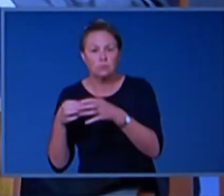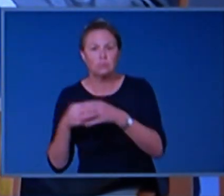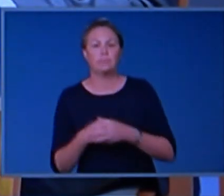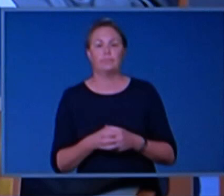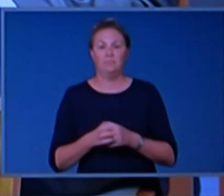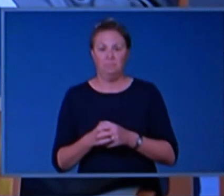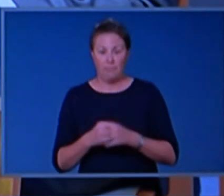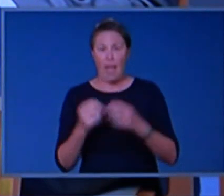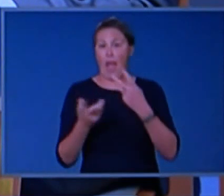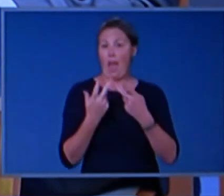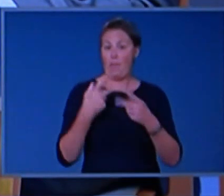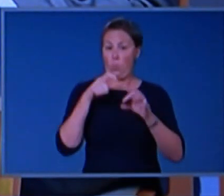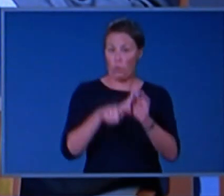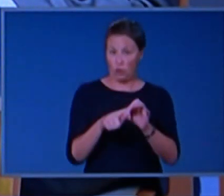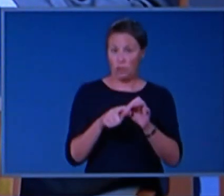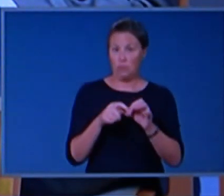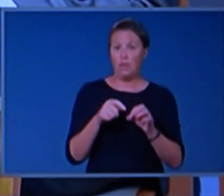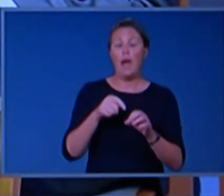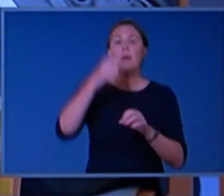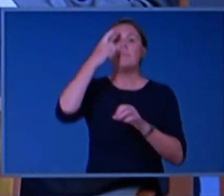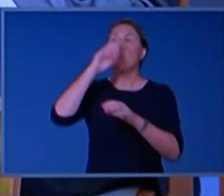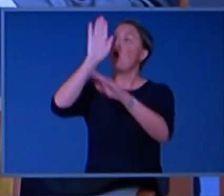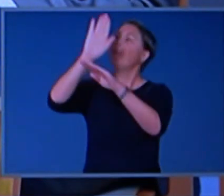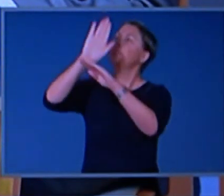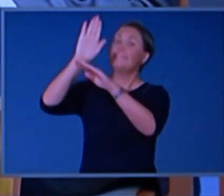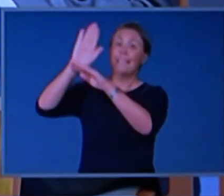travellers, will that need to be in place in Australia for as long